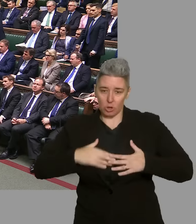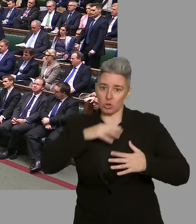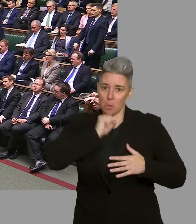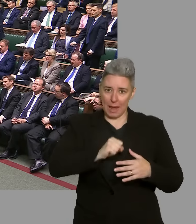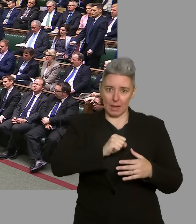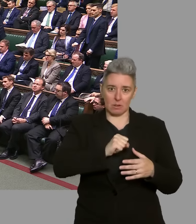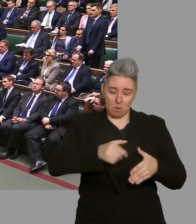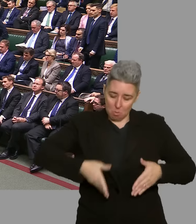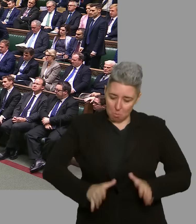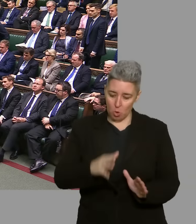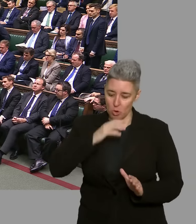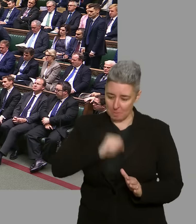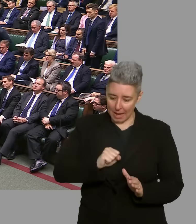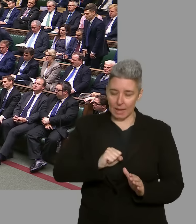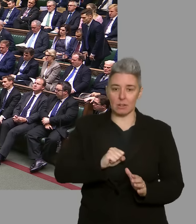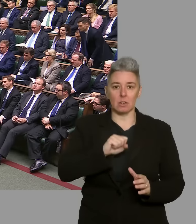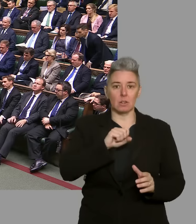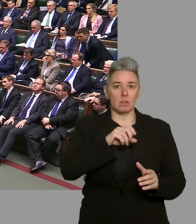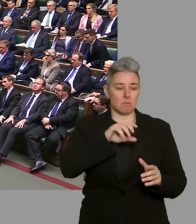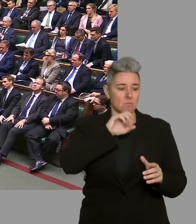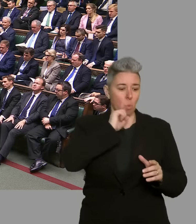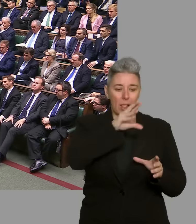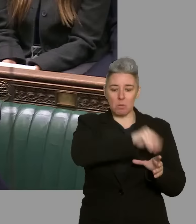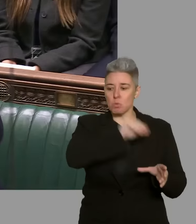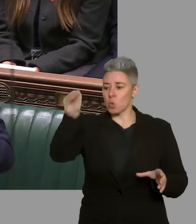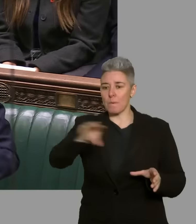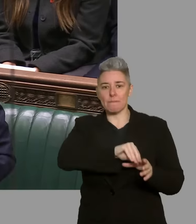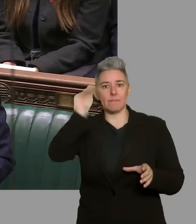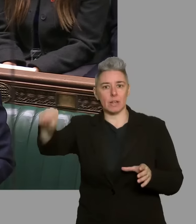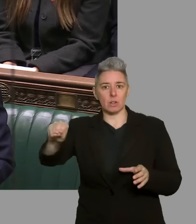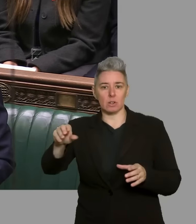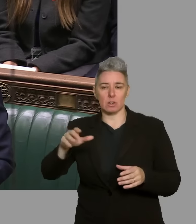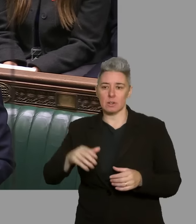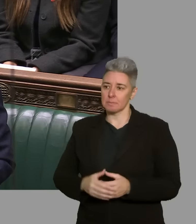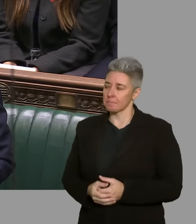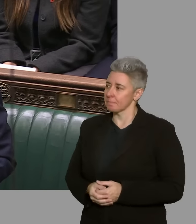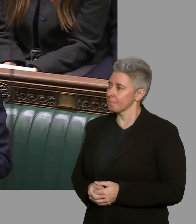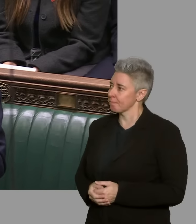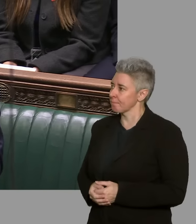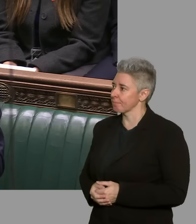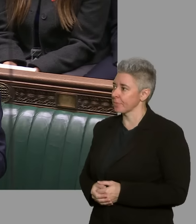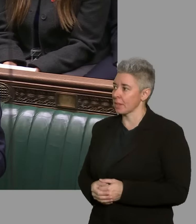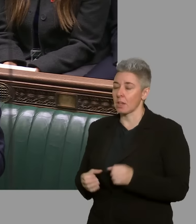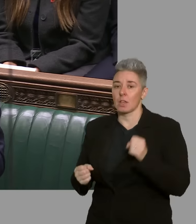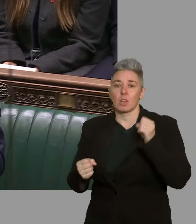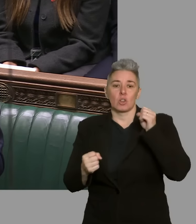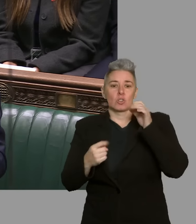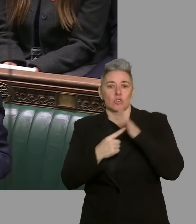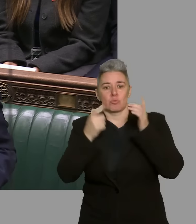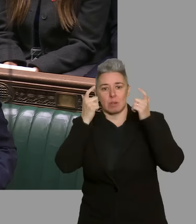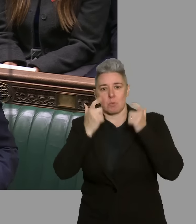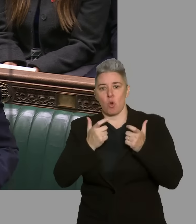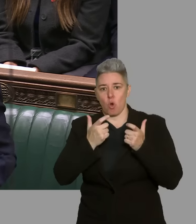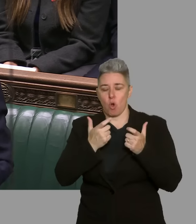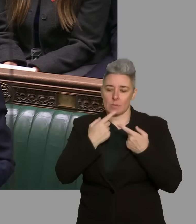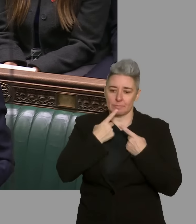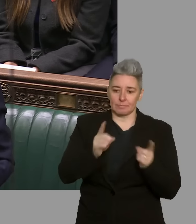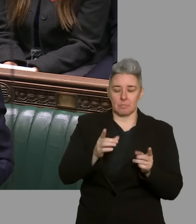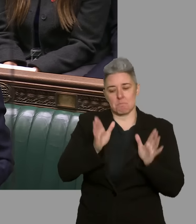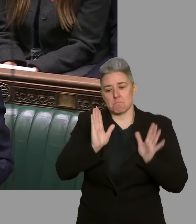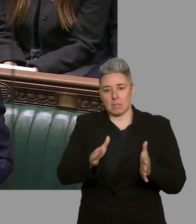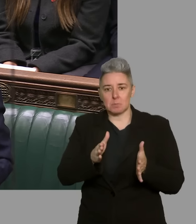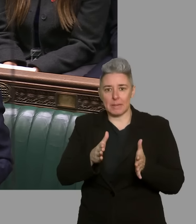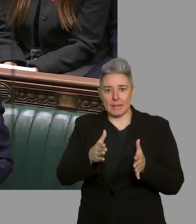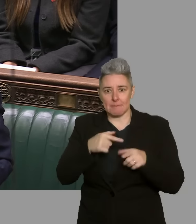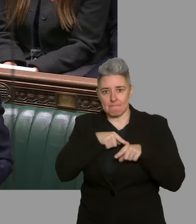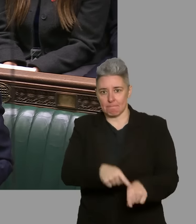The Supreme Court ruling must be implemented in full and at all levels. She's absolutely right about that. She's raised these examples with me. I